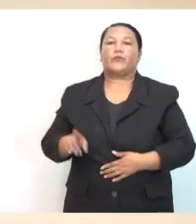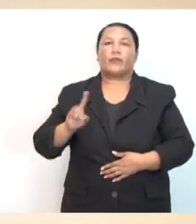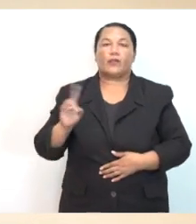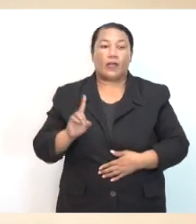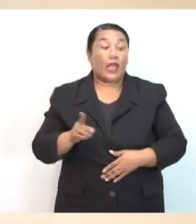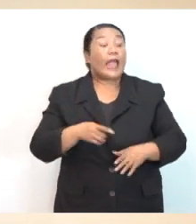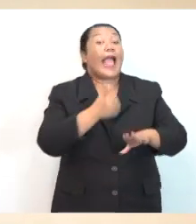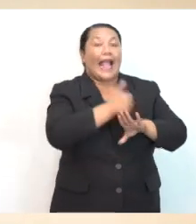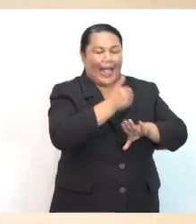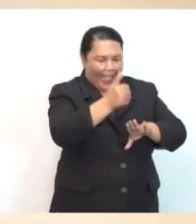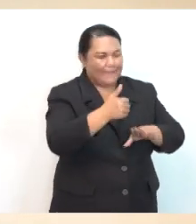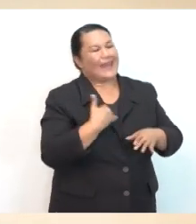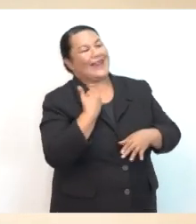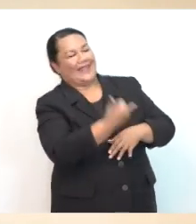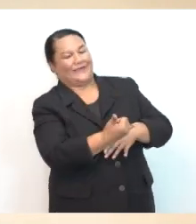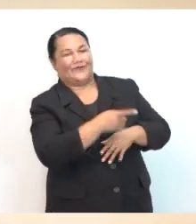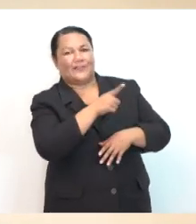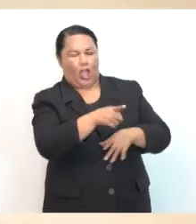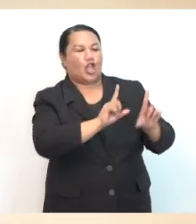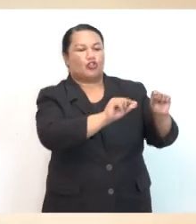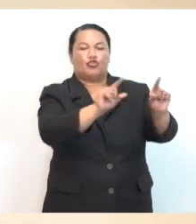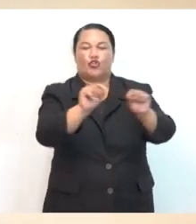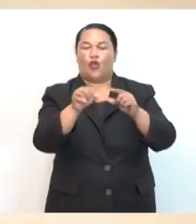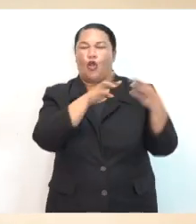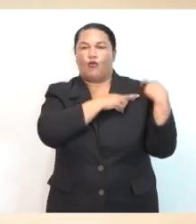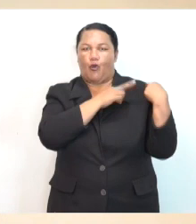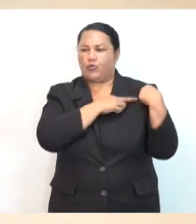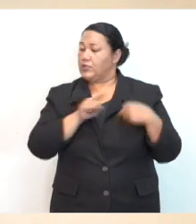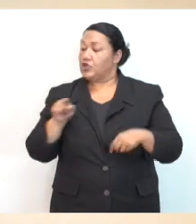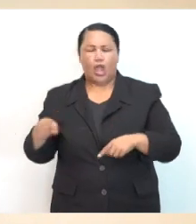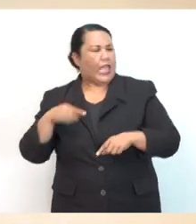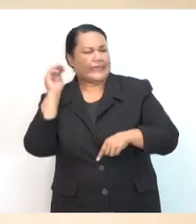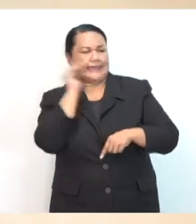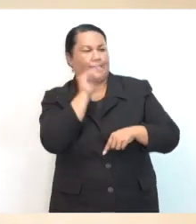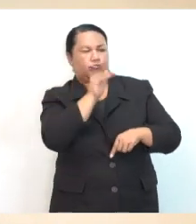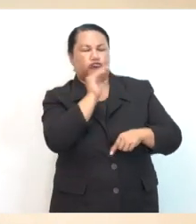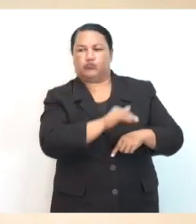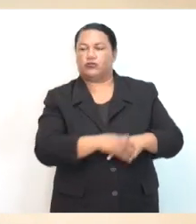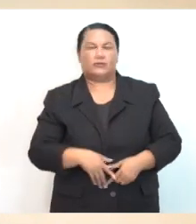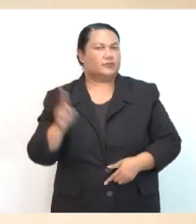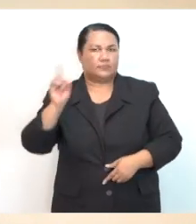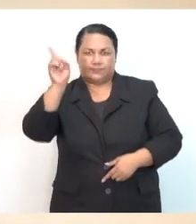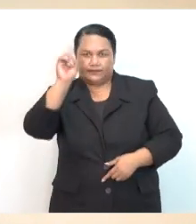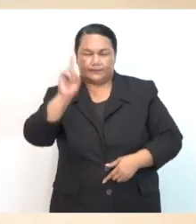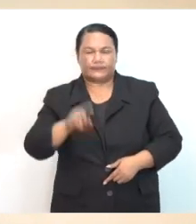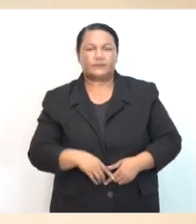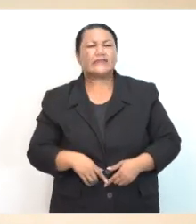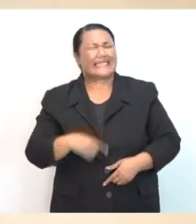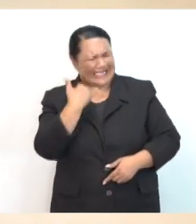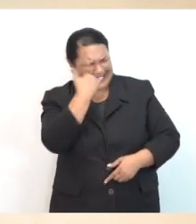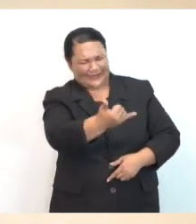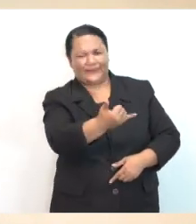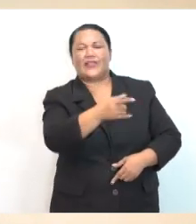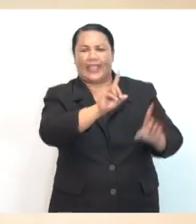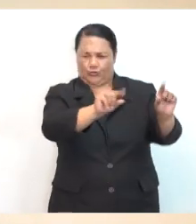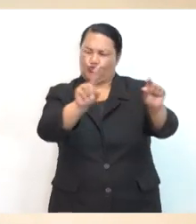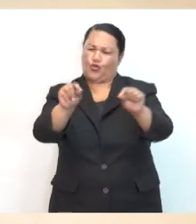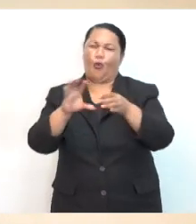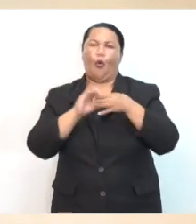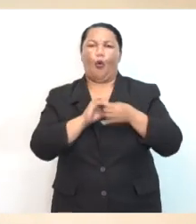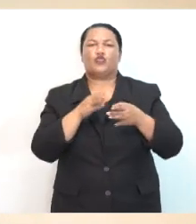focus on his role as General Secretary. He should let the elected opposition MPs do their job. Regarding